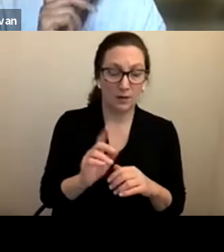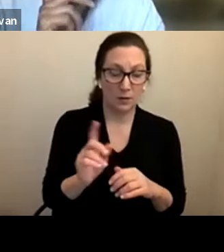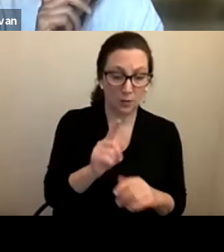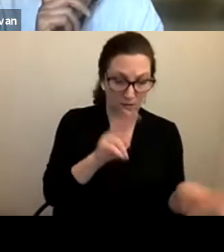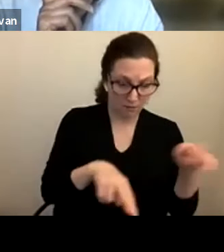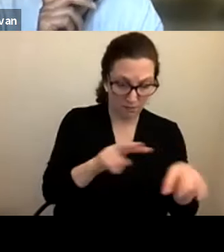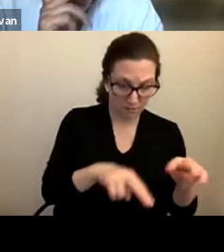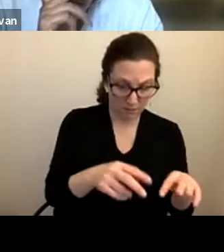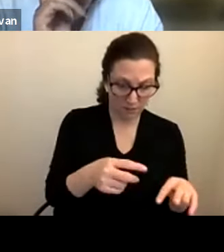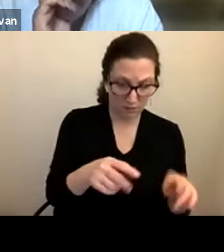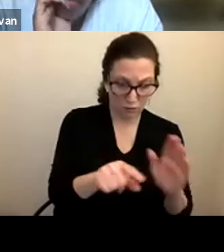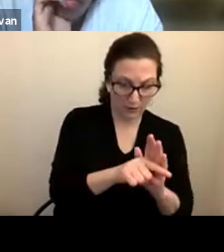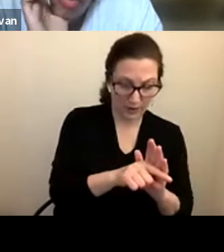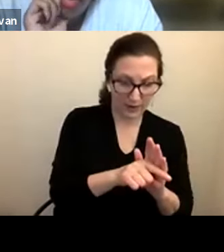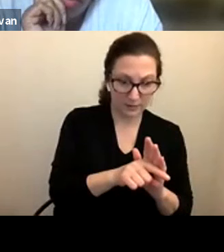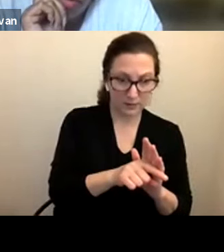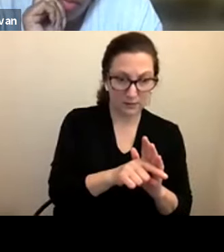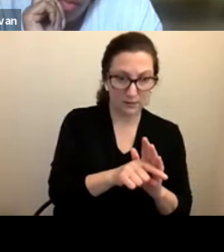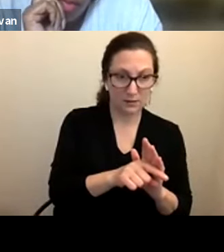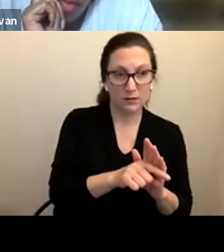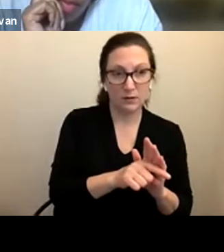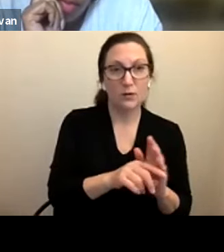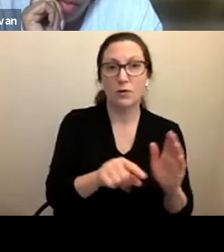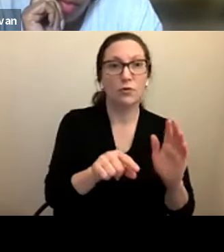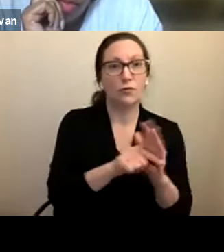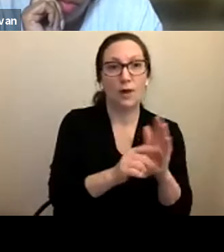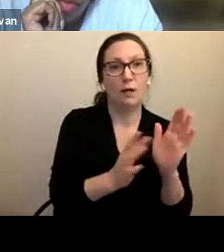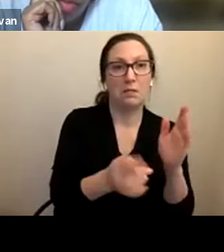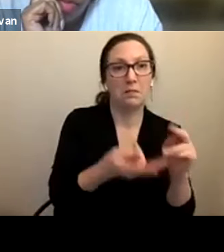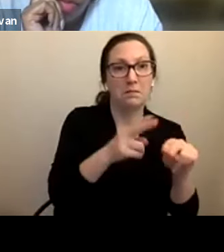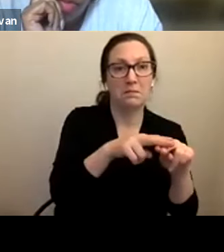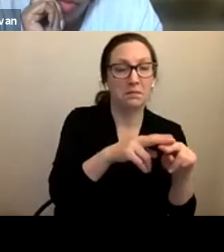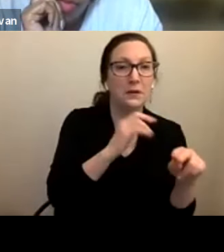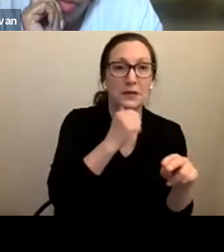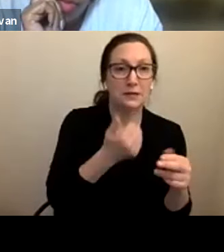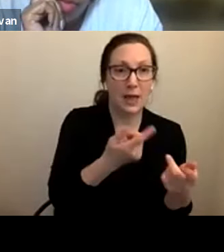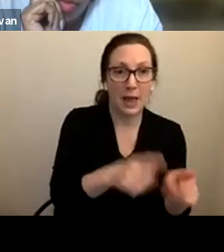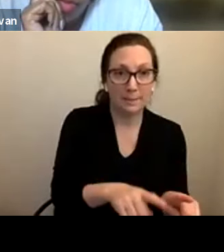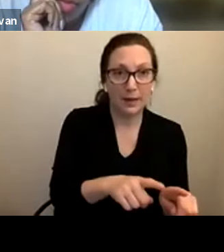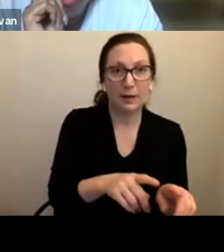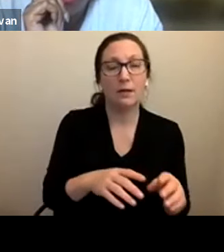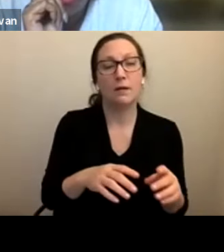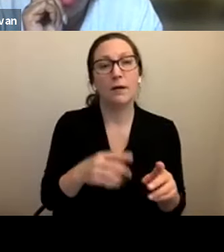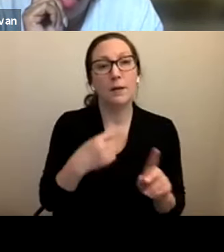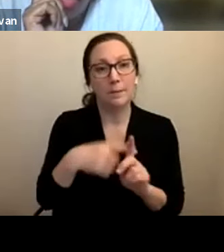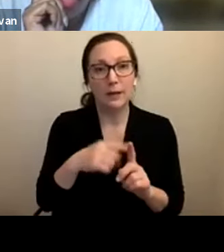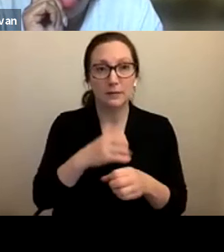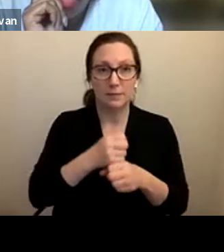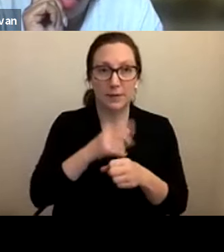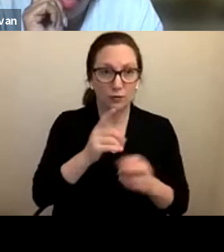try and make sure that grade inflation doesn't play too much of a part, while also, you know, making sure it's equitable and